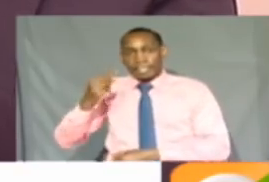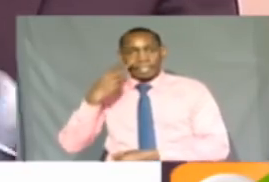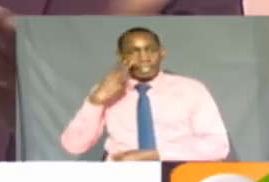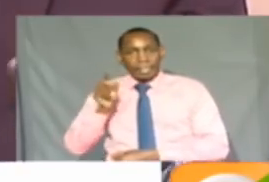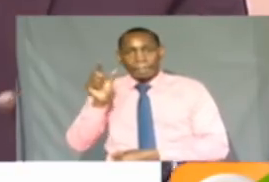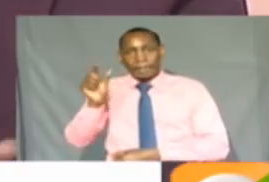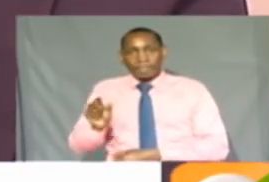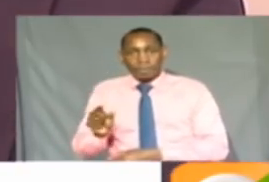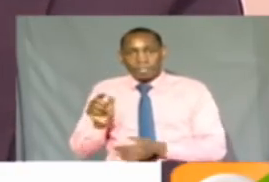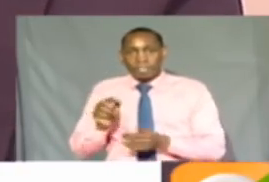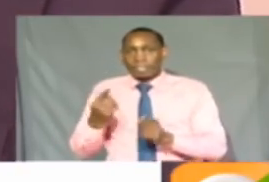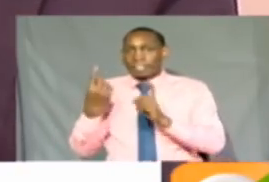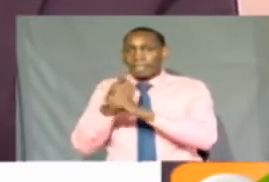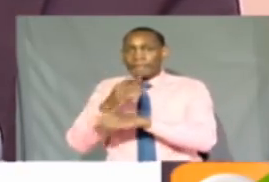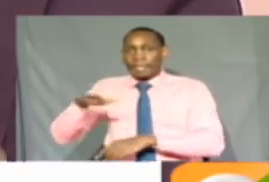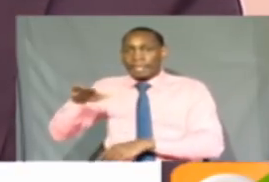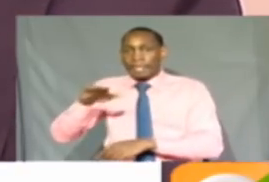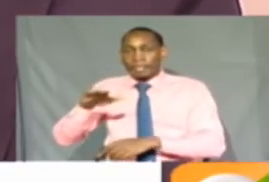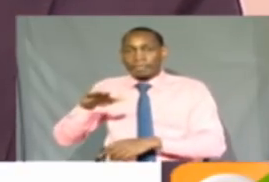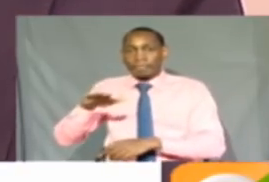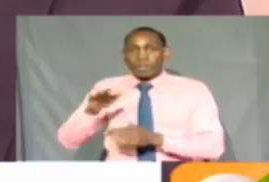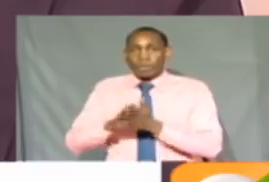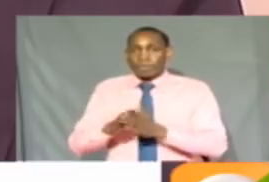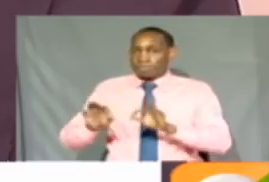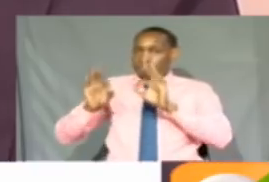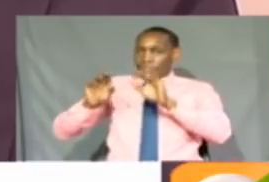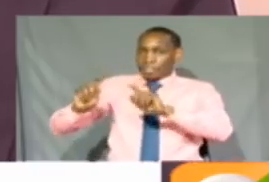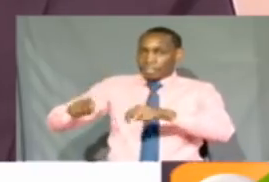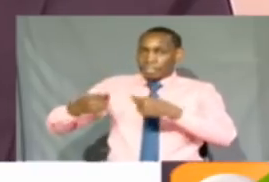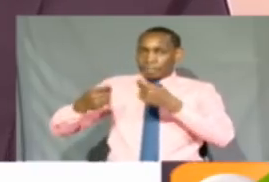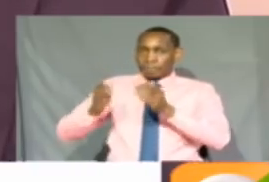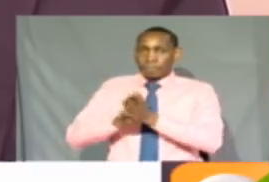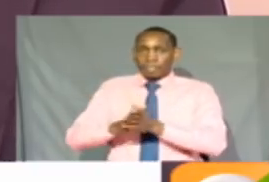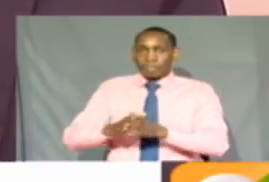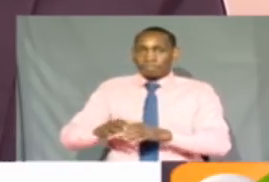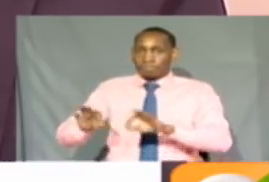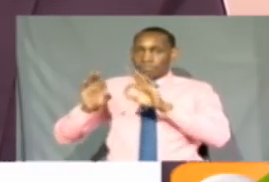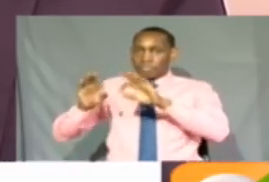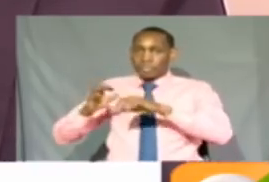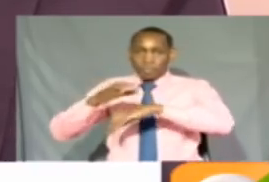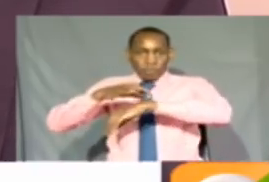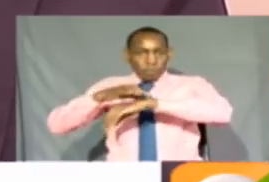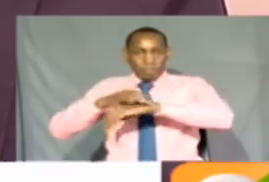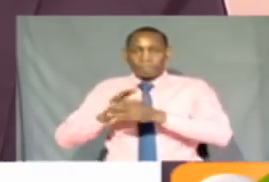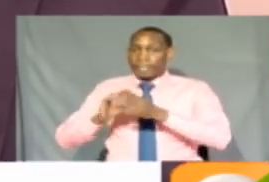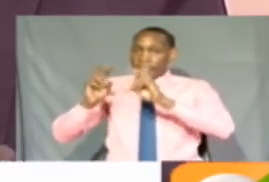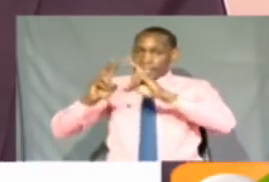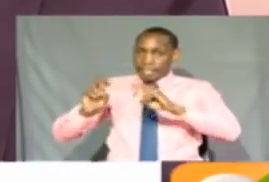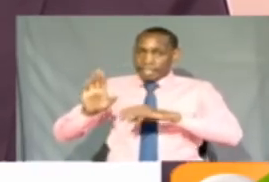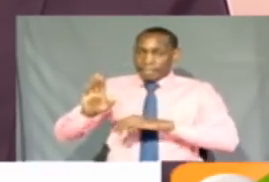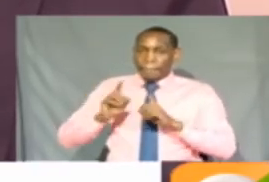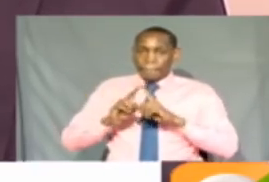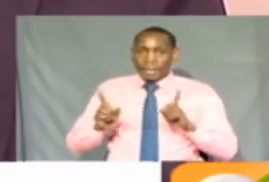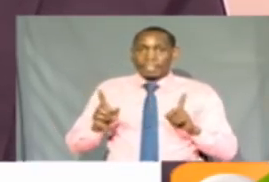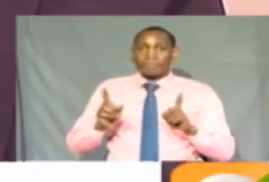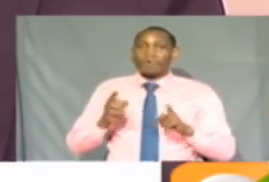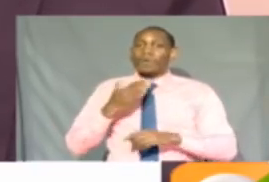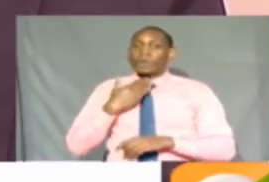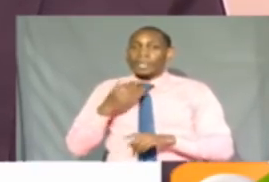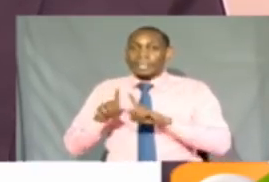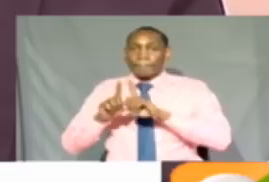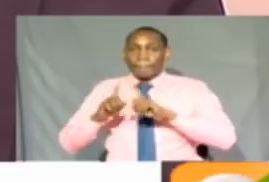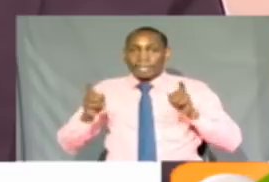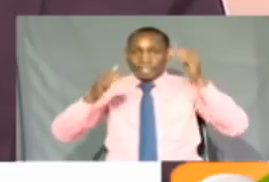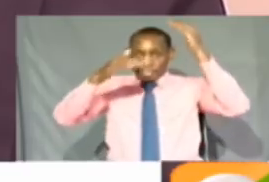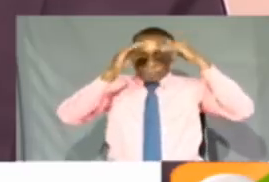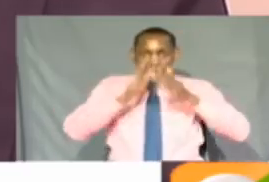someone in some island, he'll see some nice shoes, some nice watches. She will be looking for them, but she will want them. But you're in